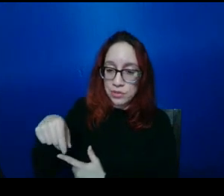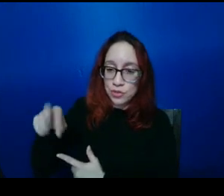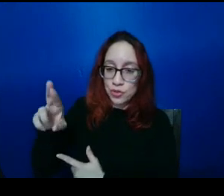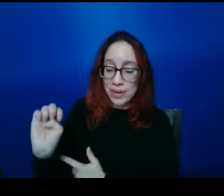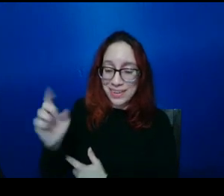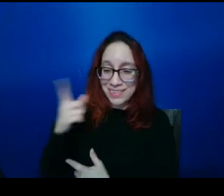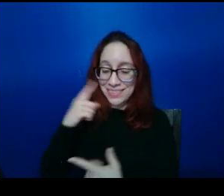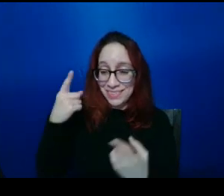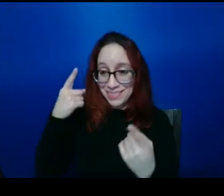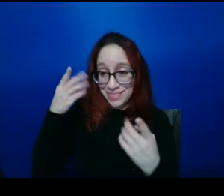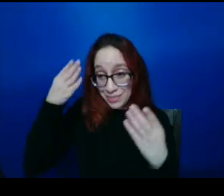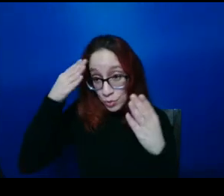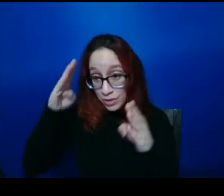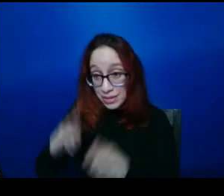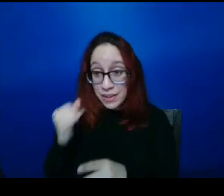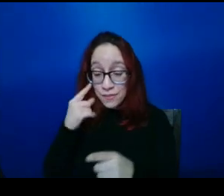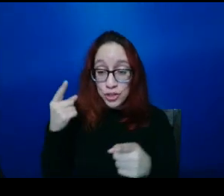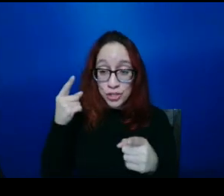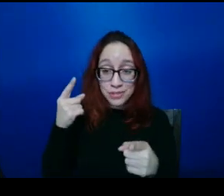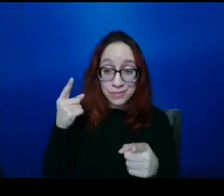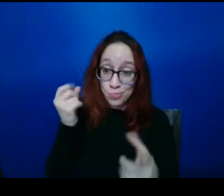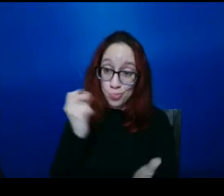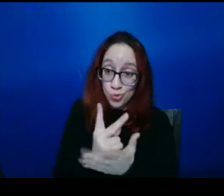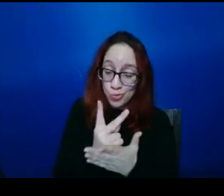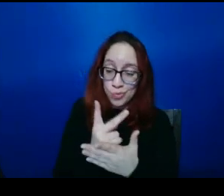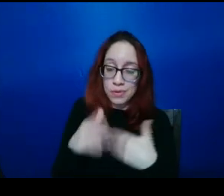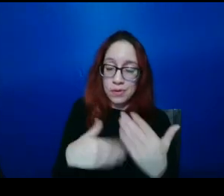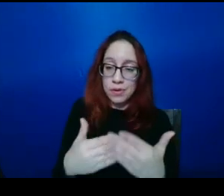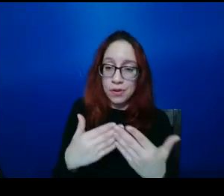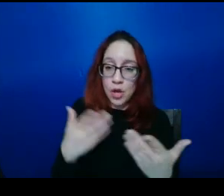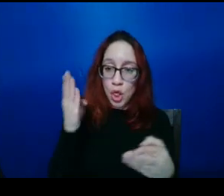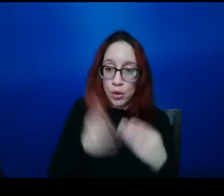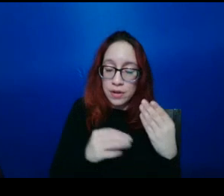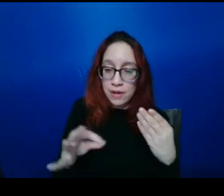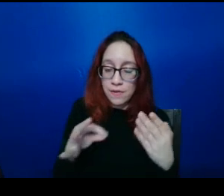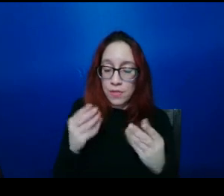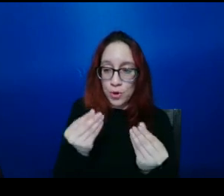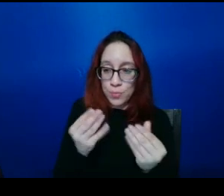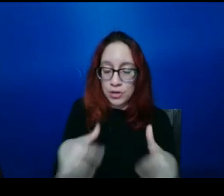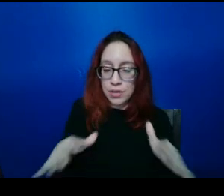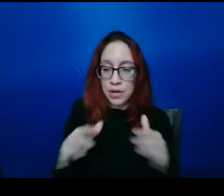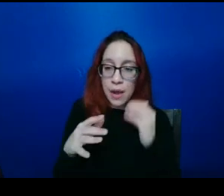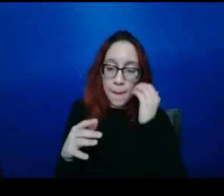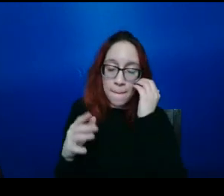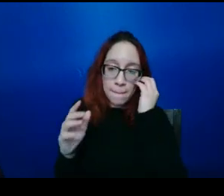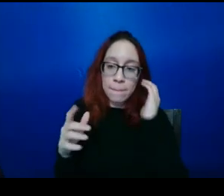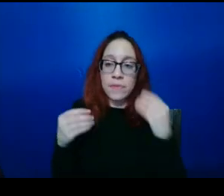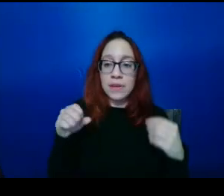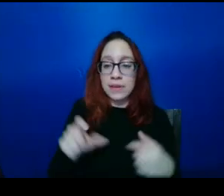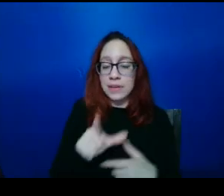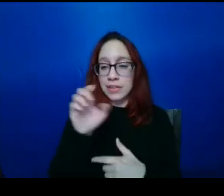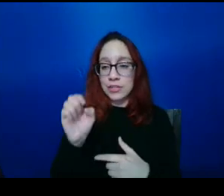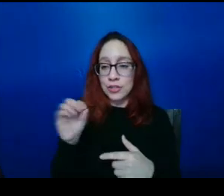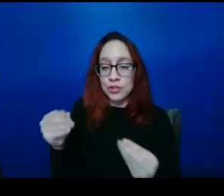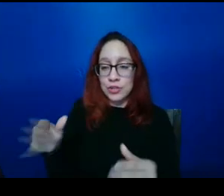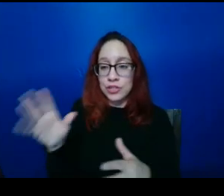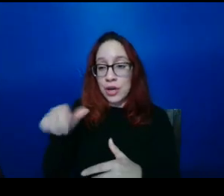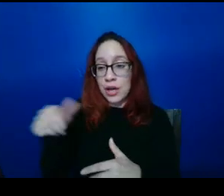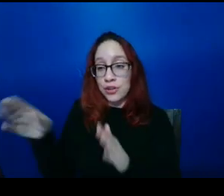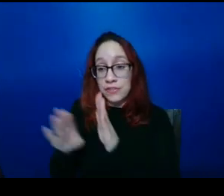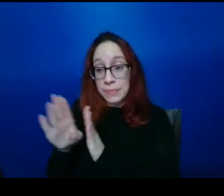This settlement agreement, if it's approved, would facilitate the closing of this property and the sale of the property to a subsequent